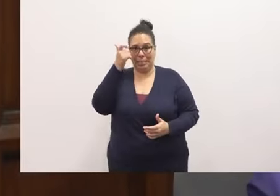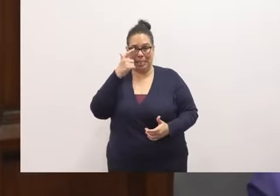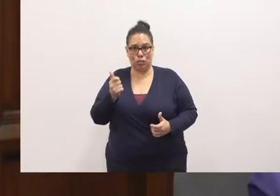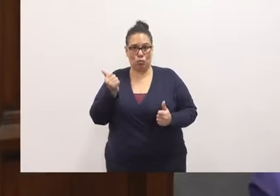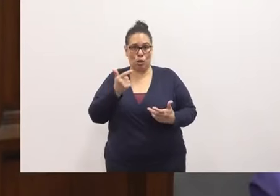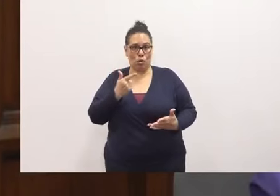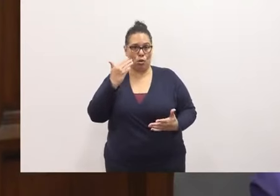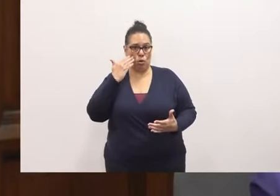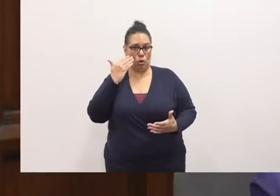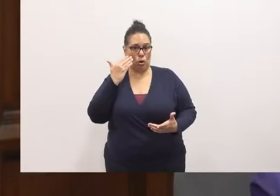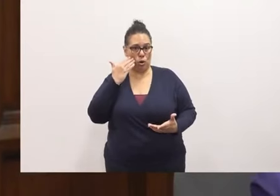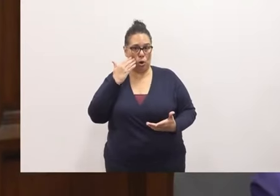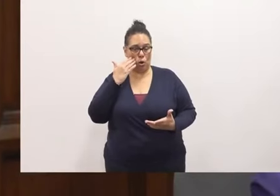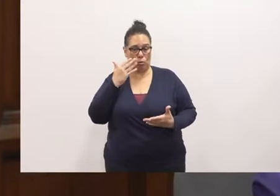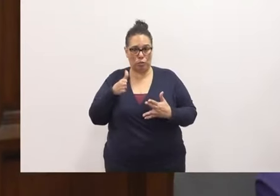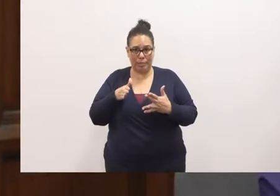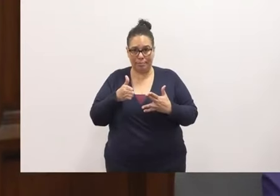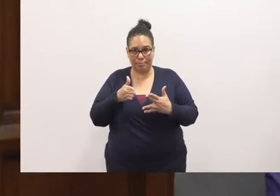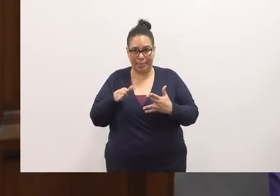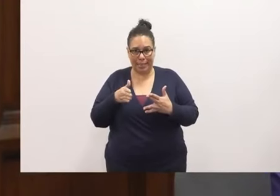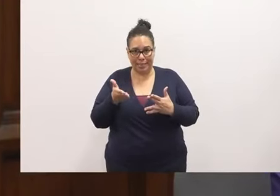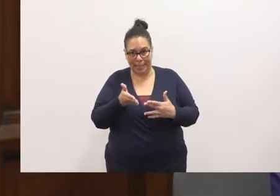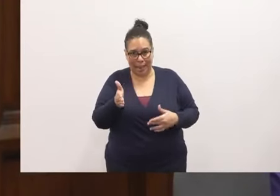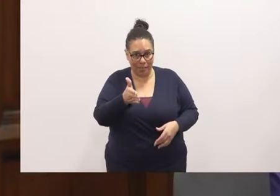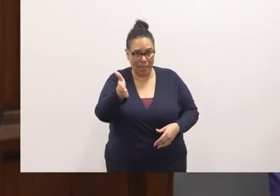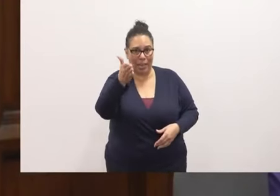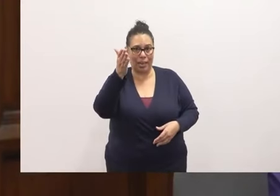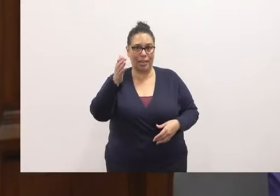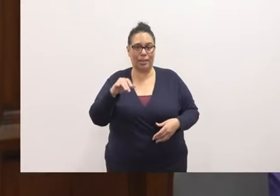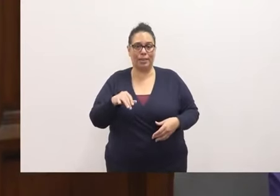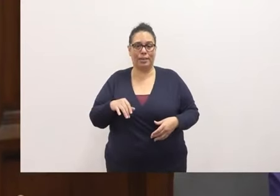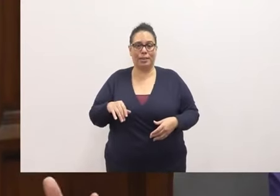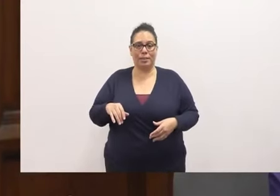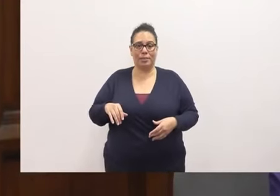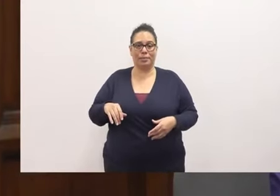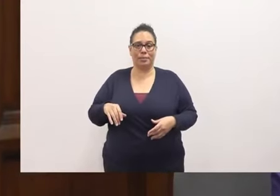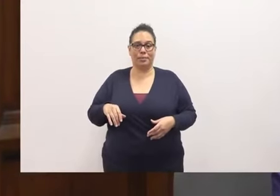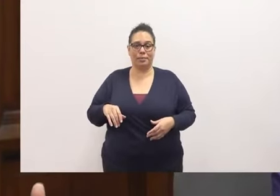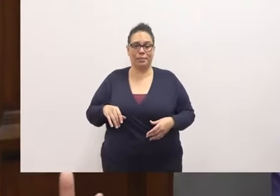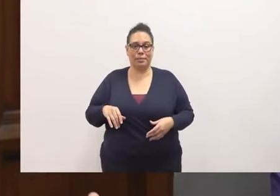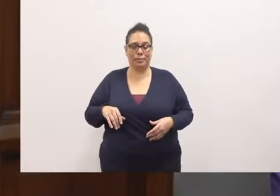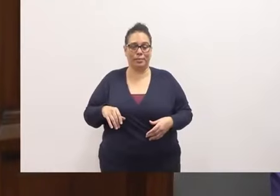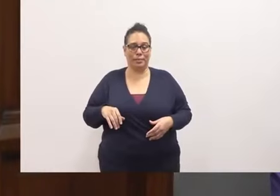all know, it's very difficult to navigate the A through G requirements, right? So